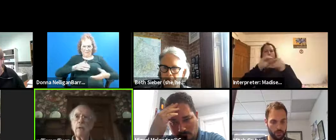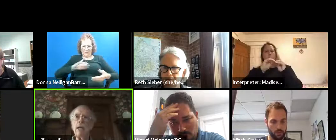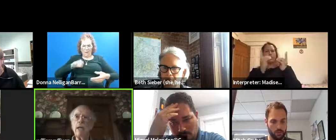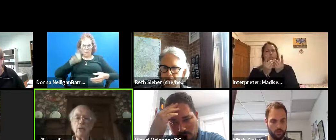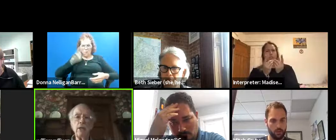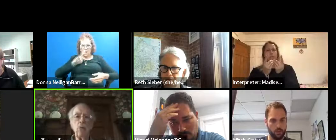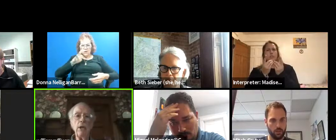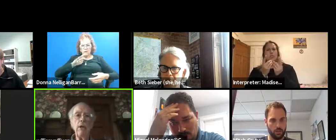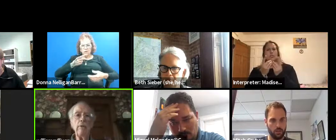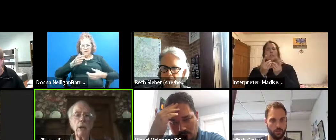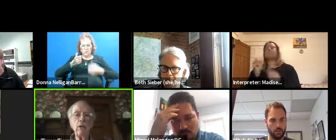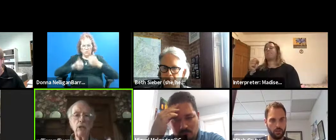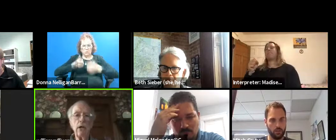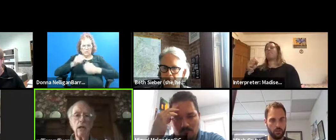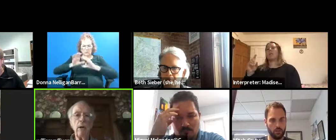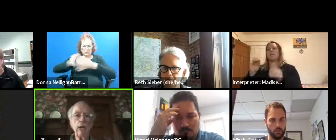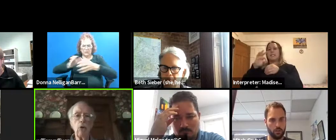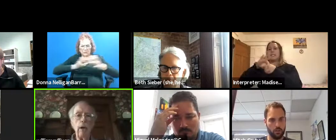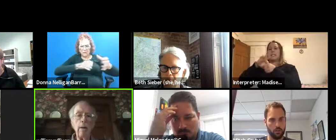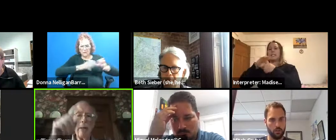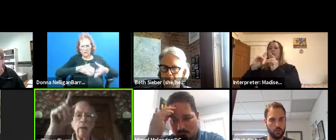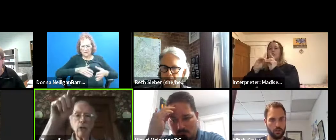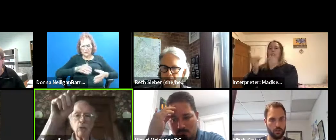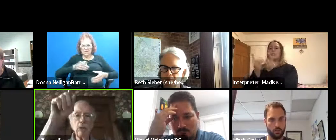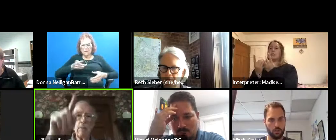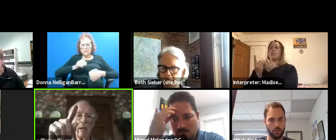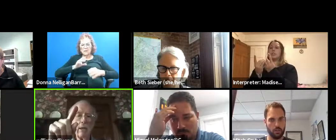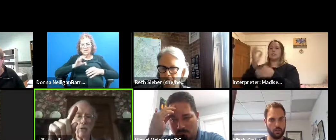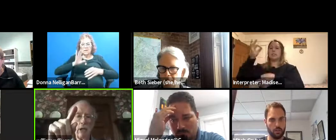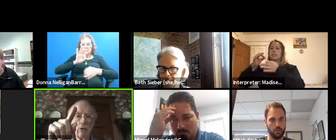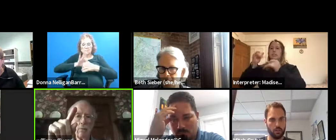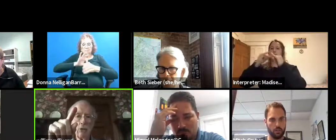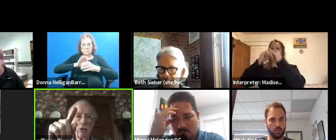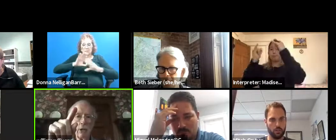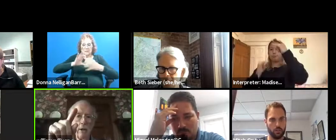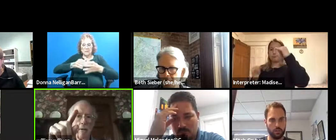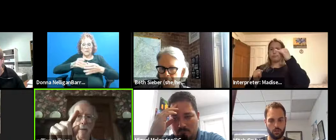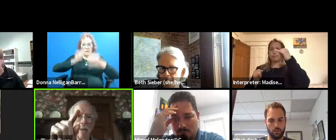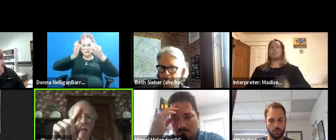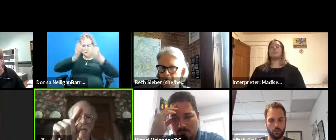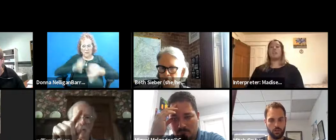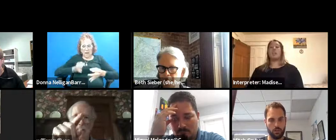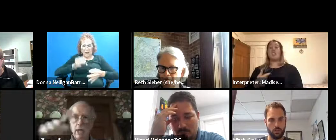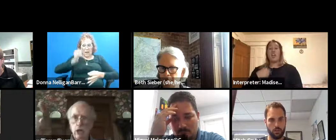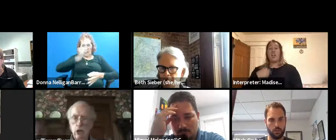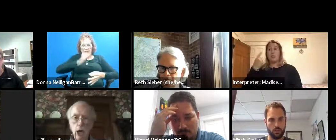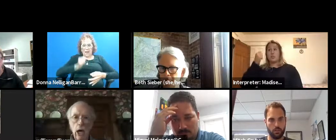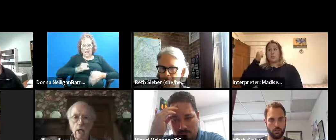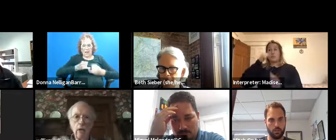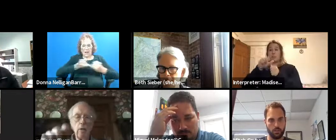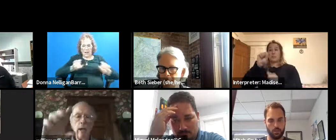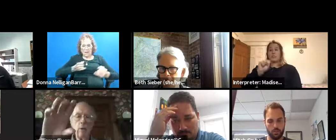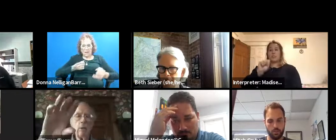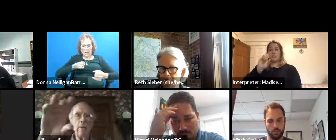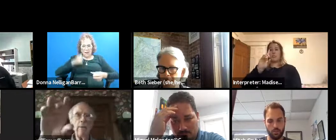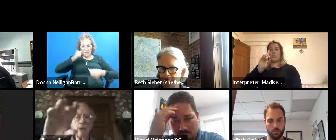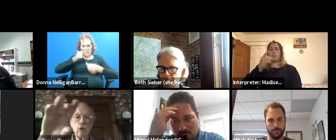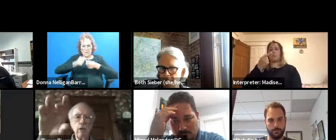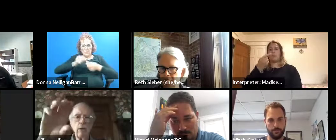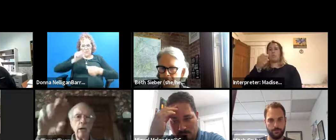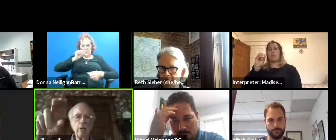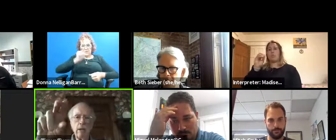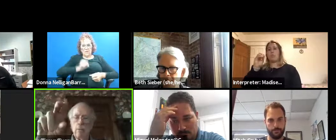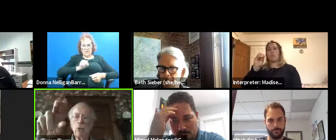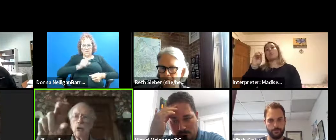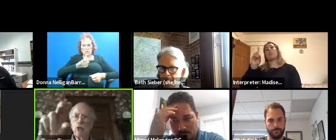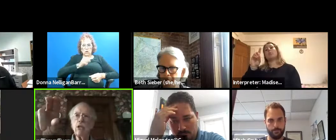election districts. I mean, I just said the one that always stuck in my craw was the one coming down South Goodman Street. Mm-hmm. Takes a jog there just